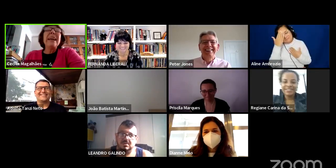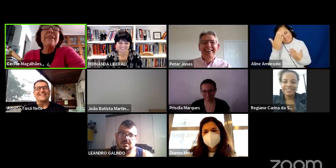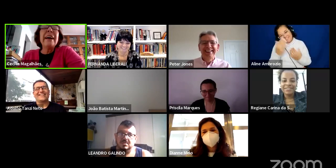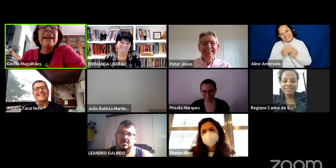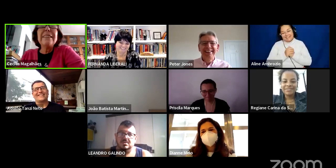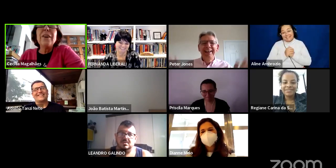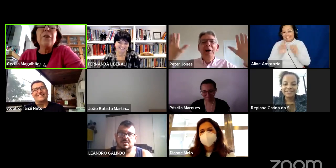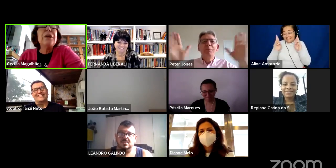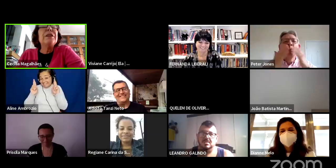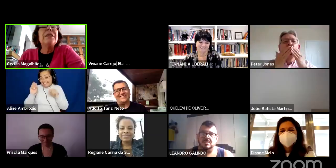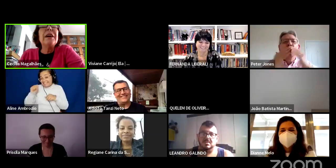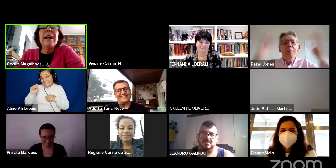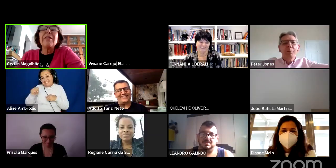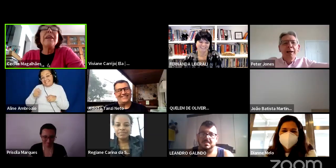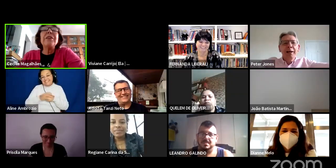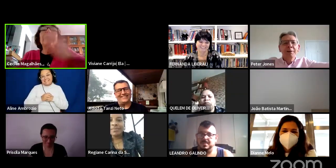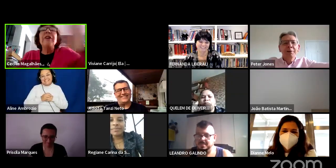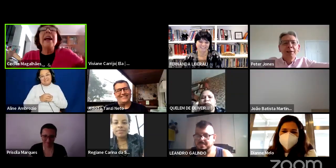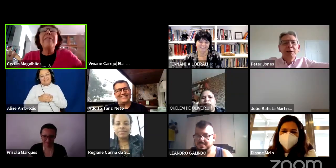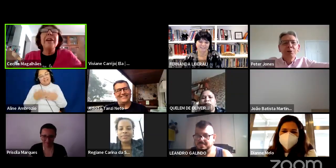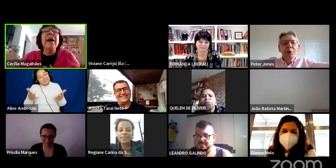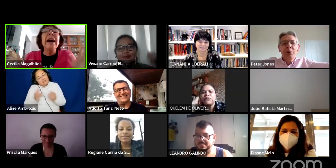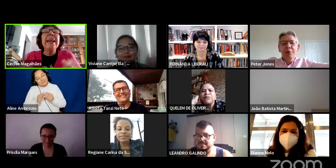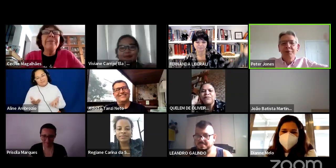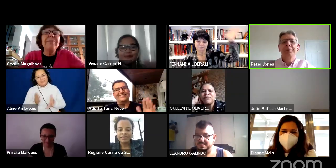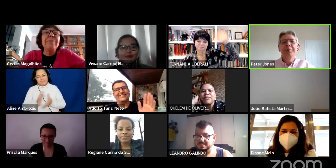Yes. But anyway, so bye.